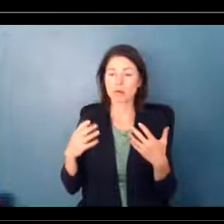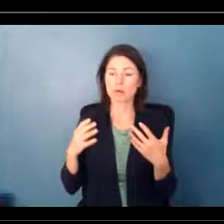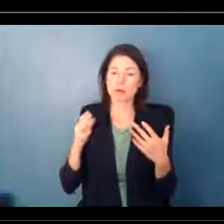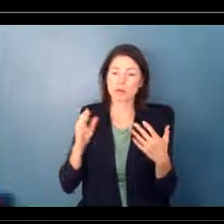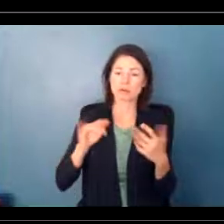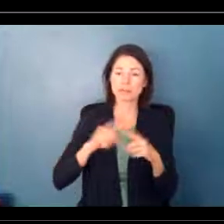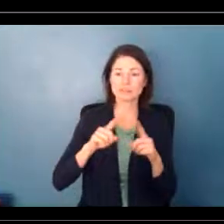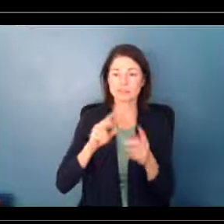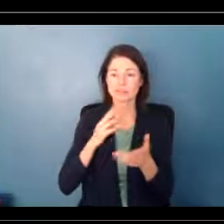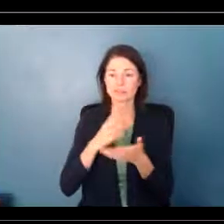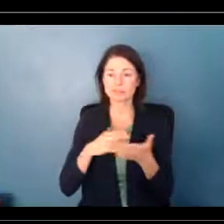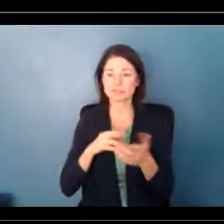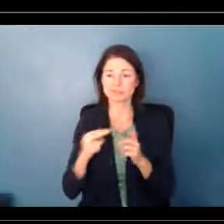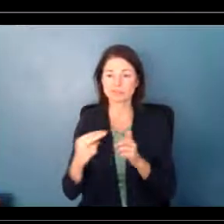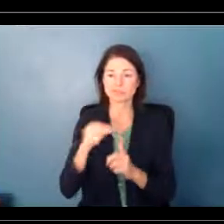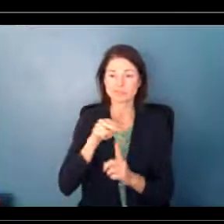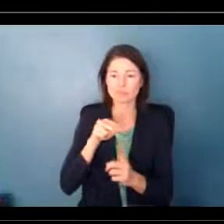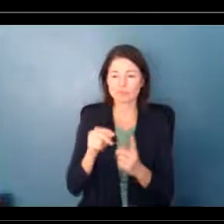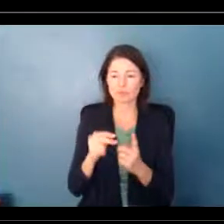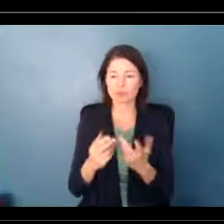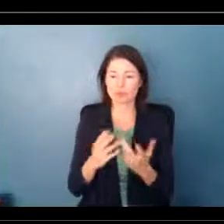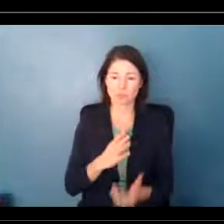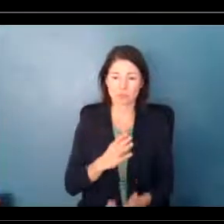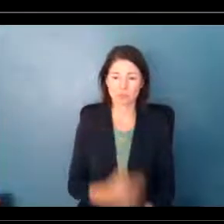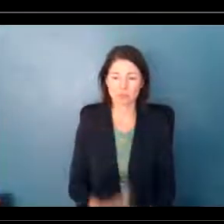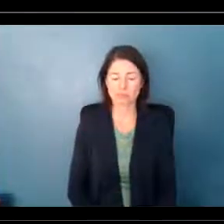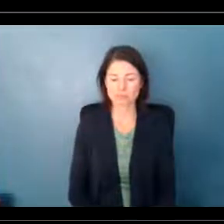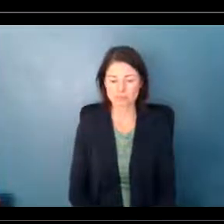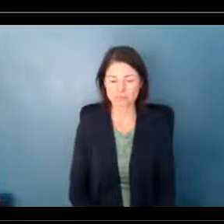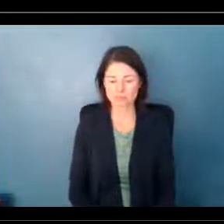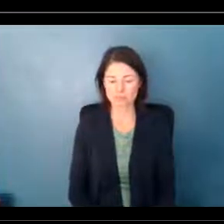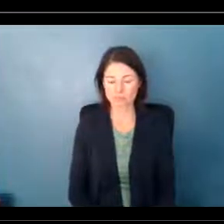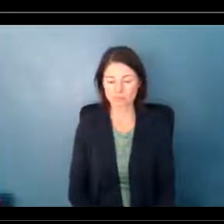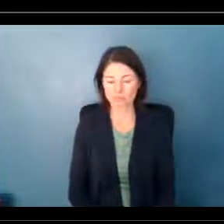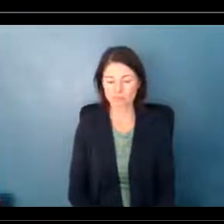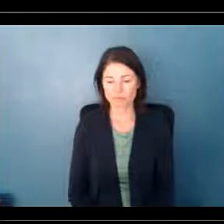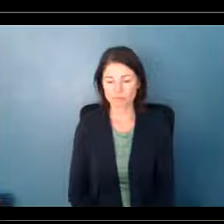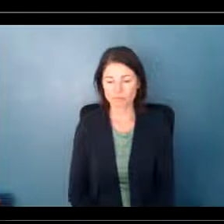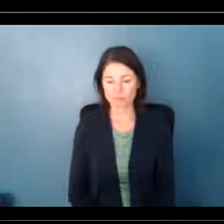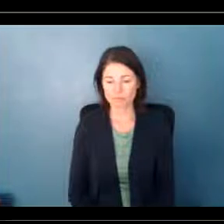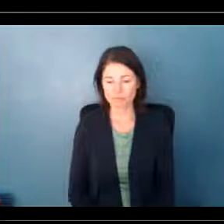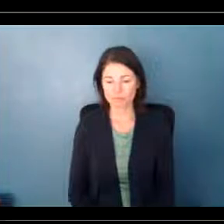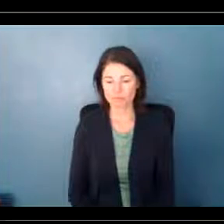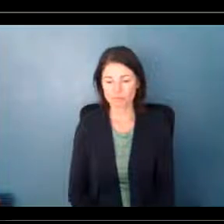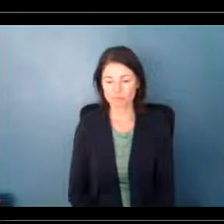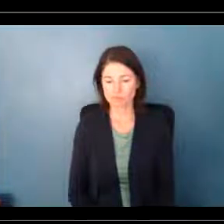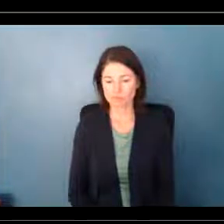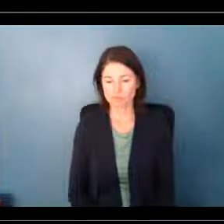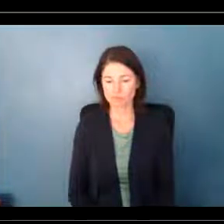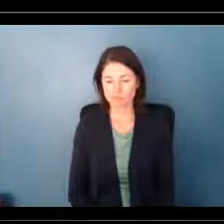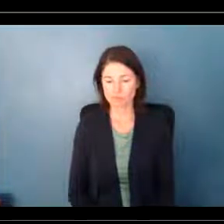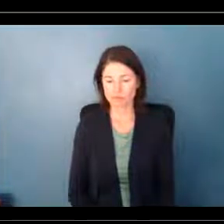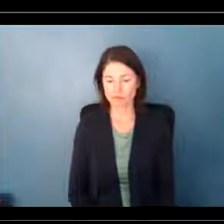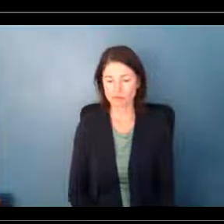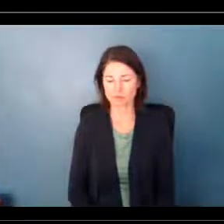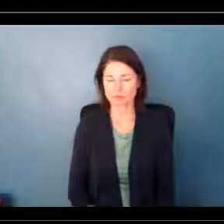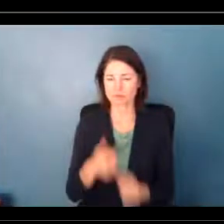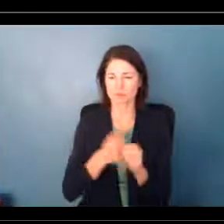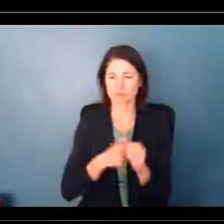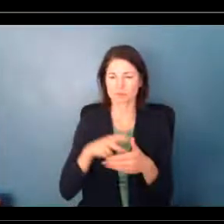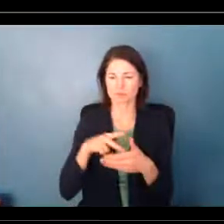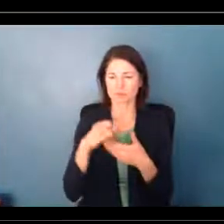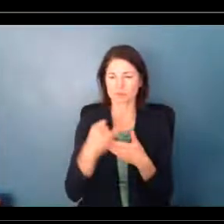at. Also, I think it's important to note that not every project is created equal. We have different types